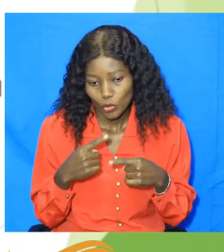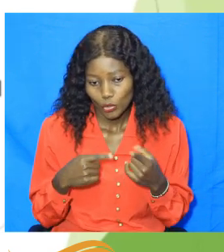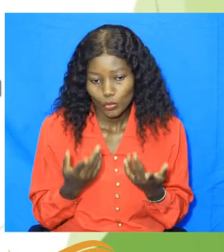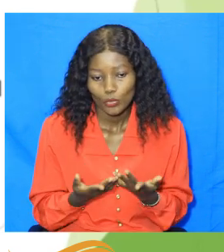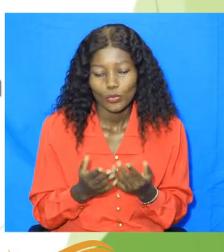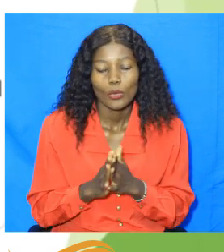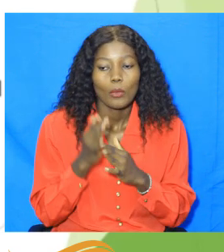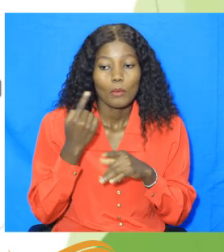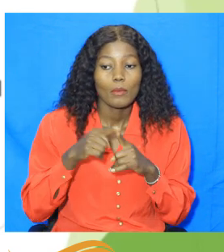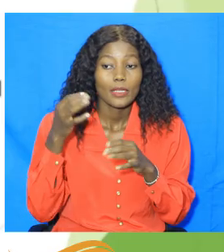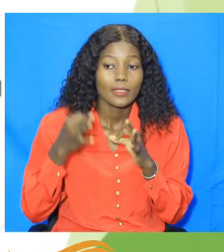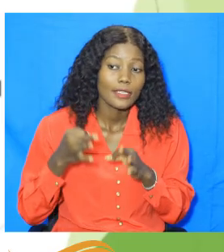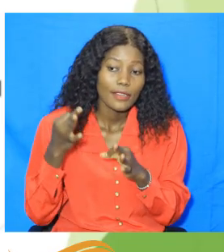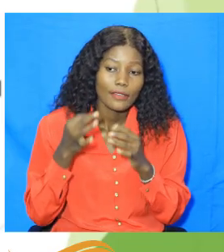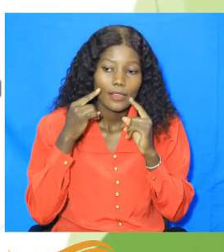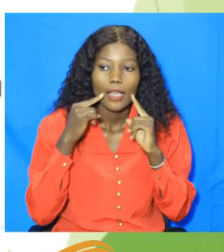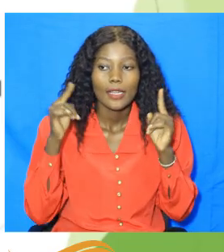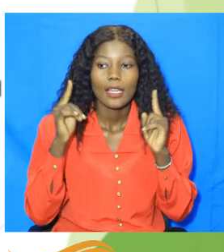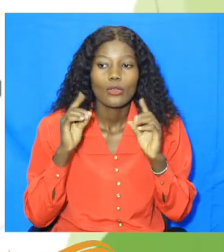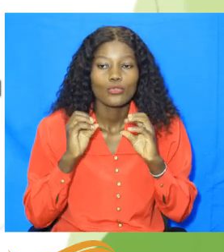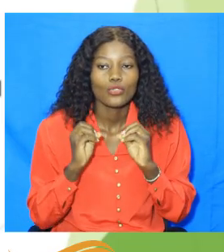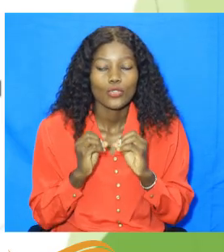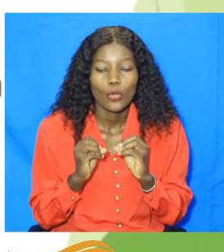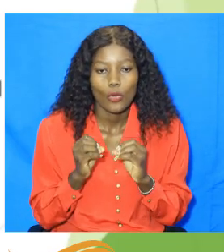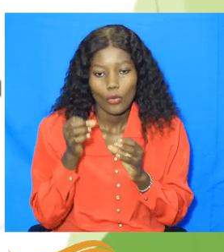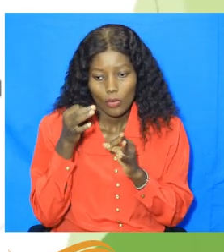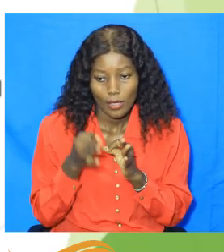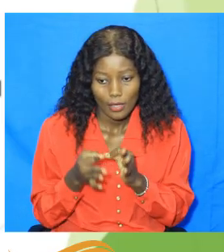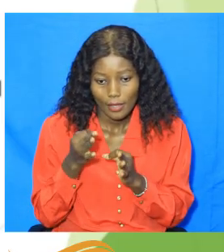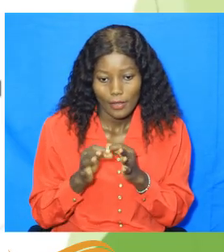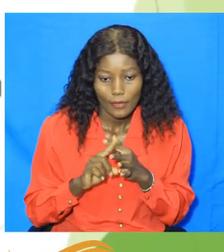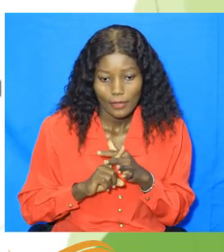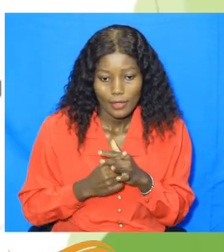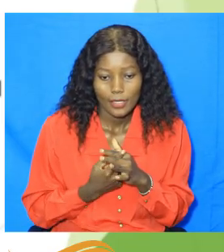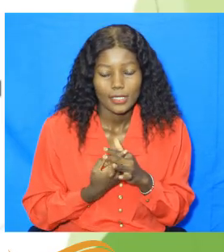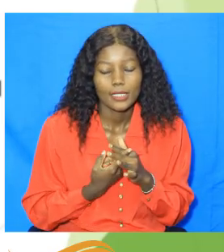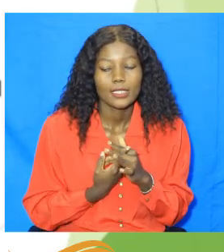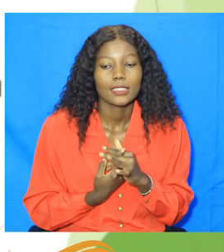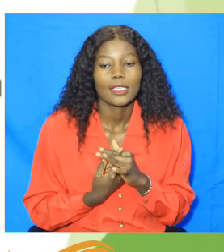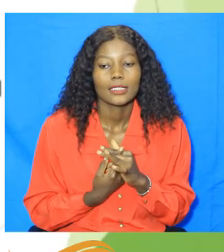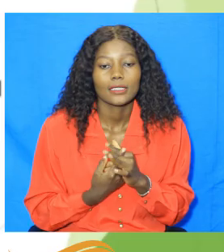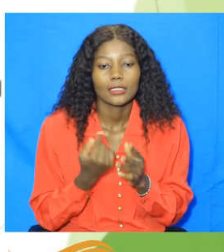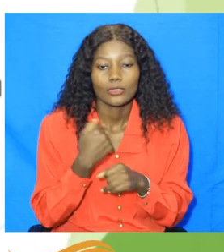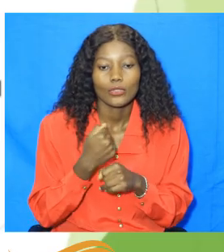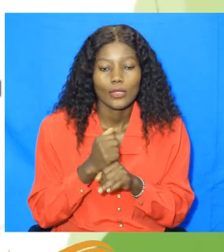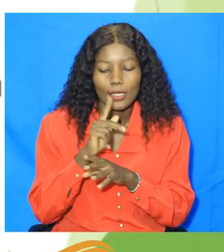if they don't announce the kata, if they start performing the kata